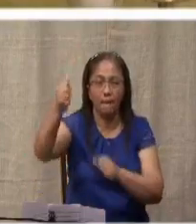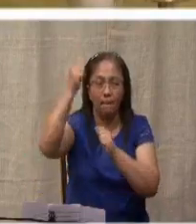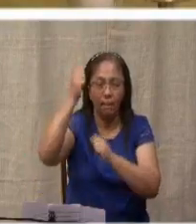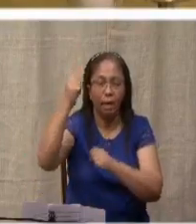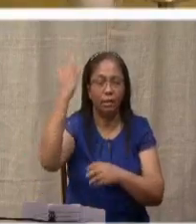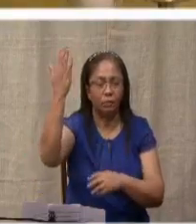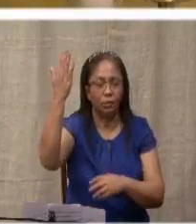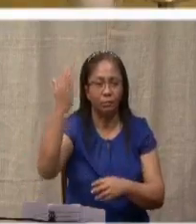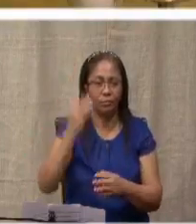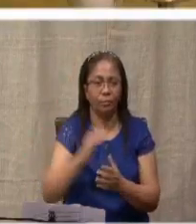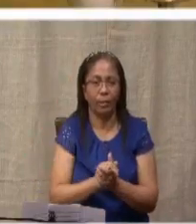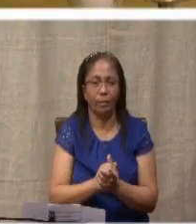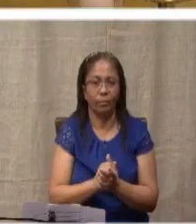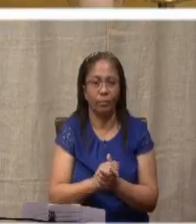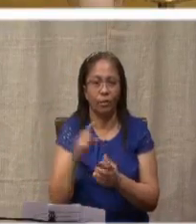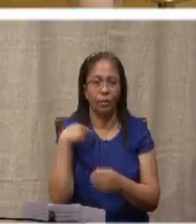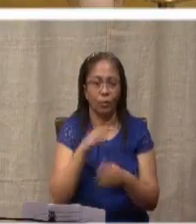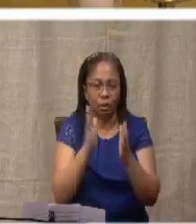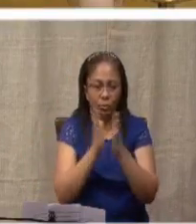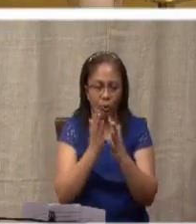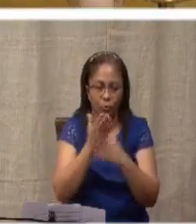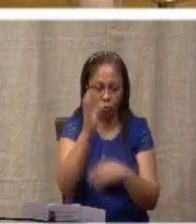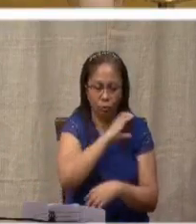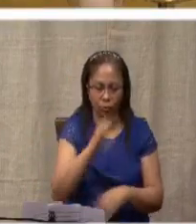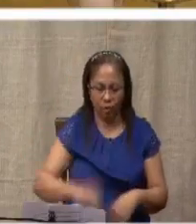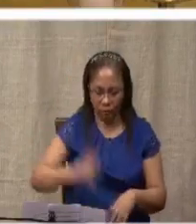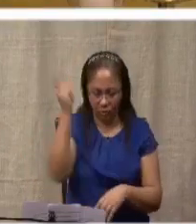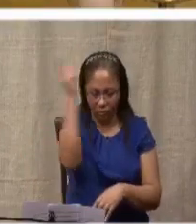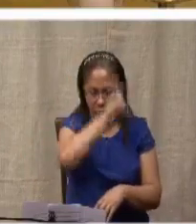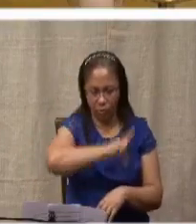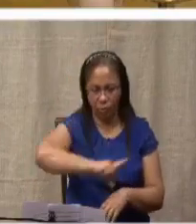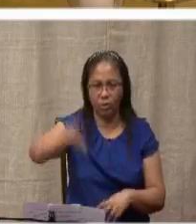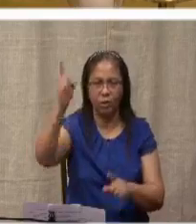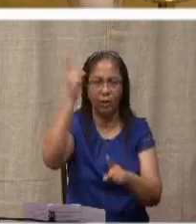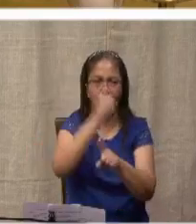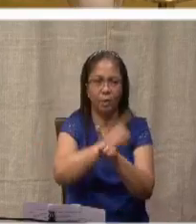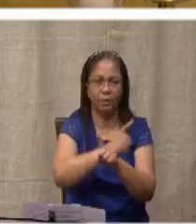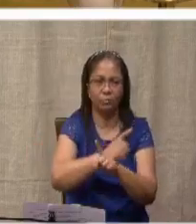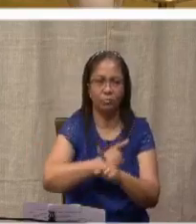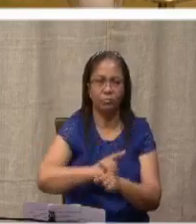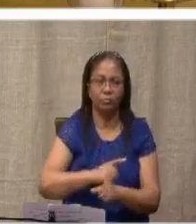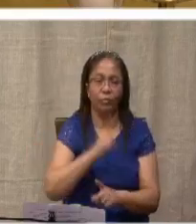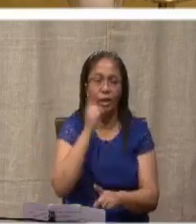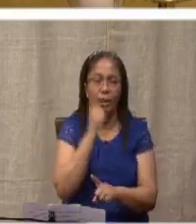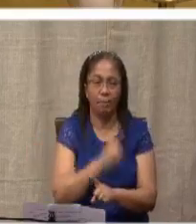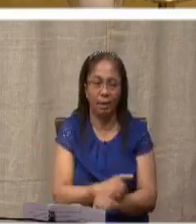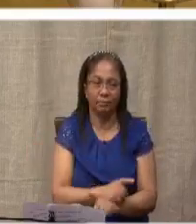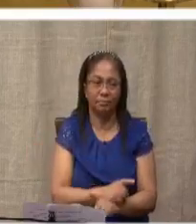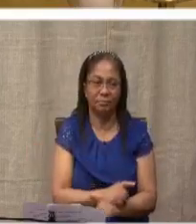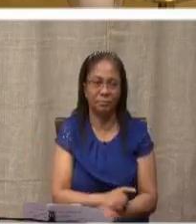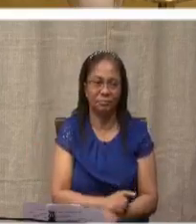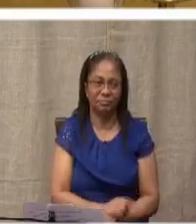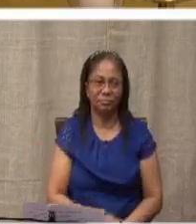one we make our prayer through christ our lord amen amen